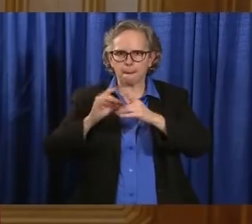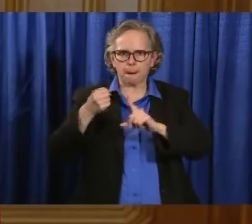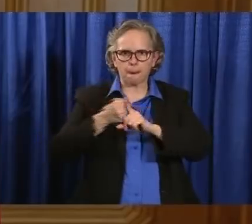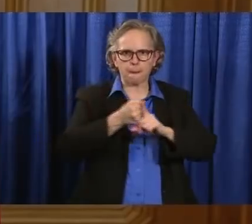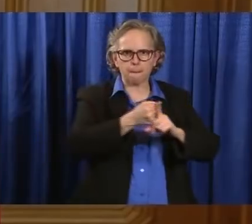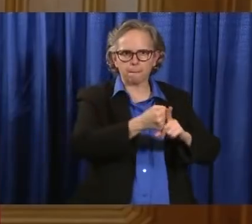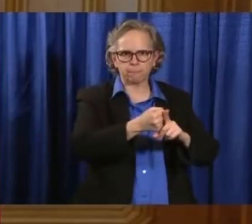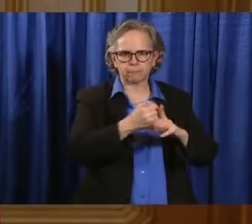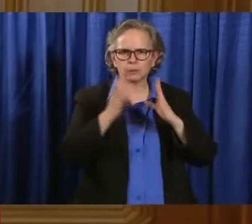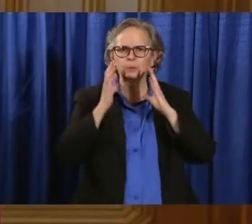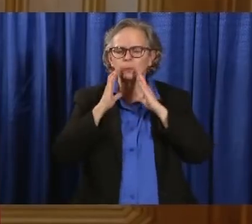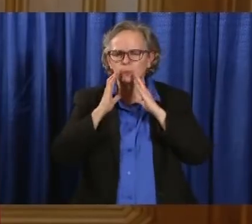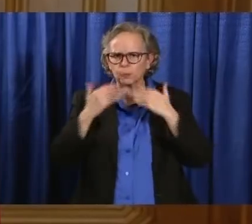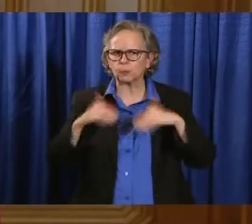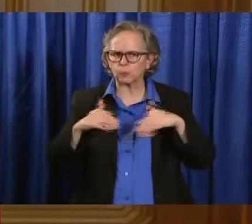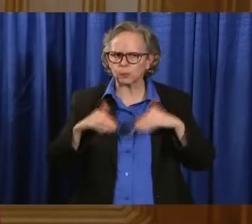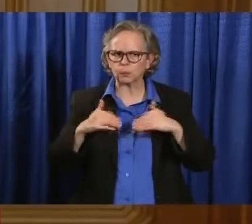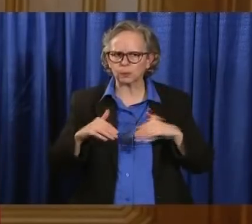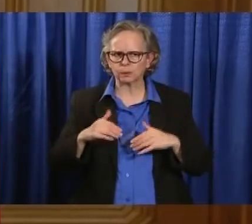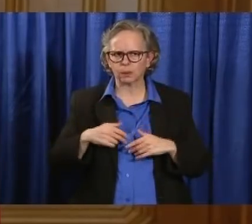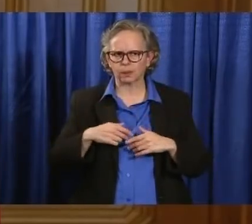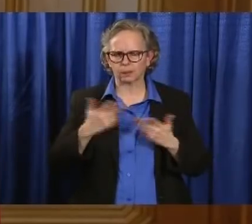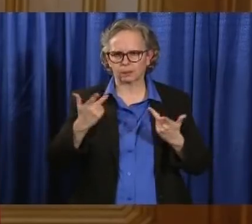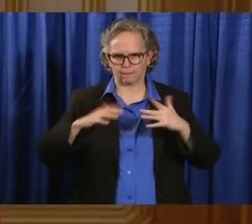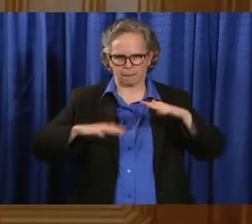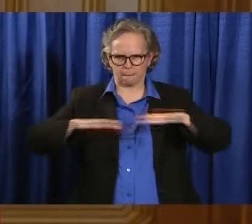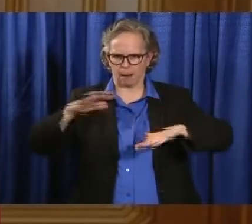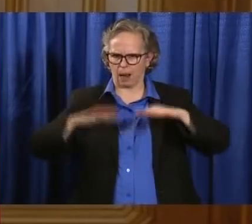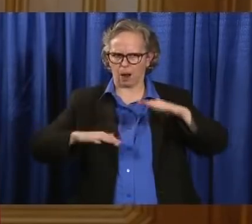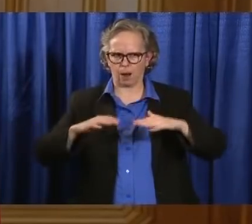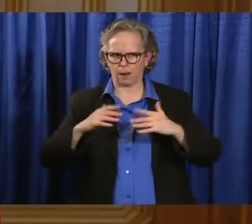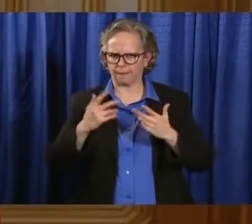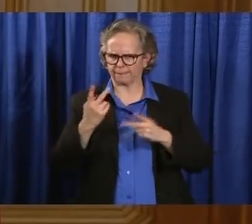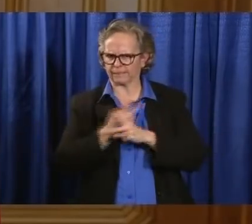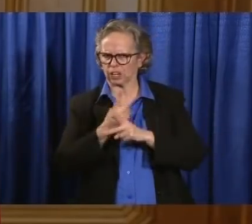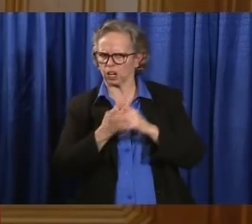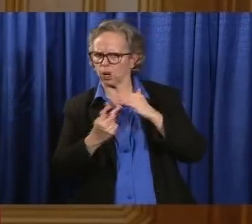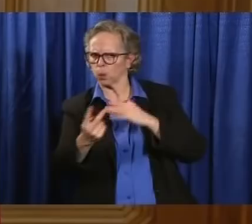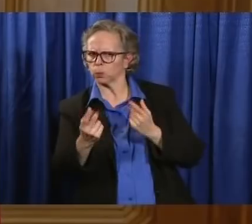to balance as we move forward. So we're into some,